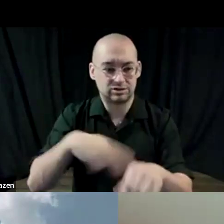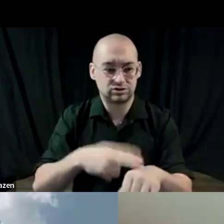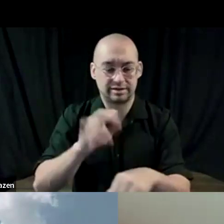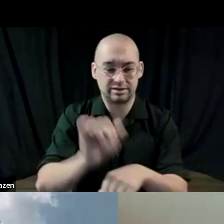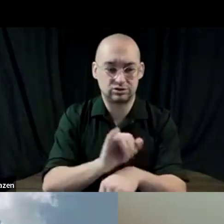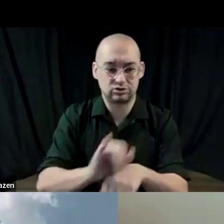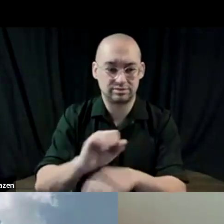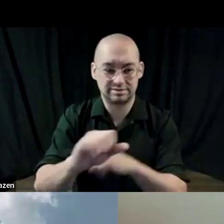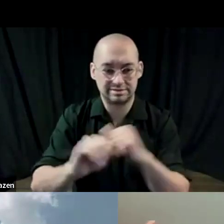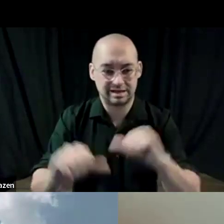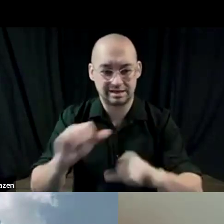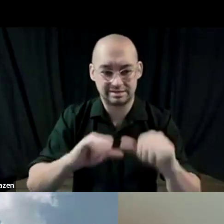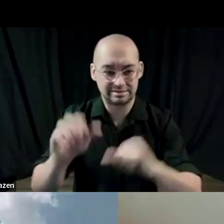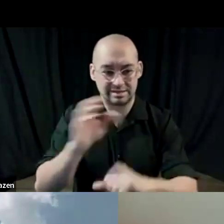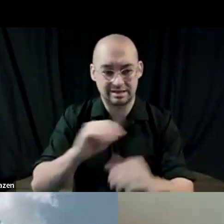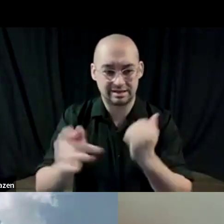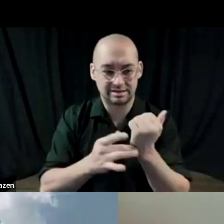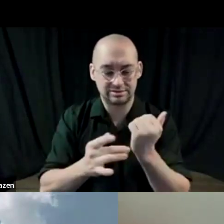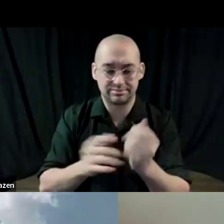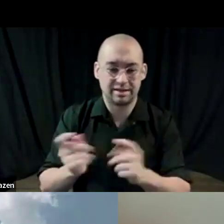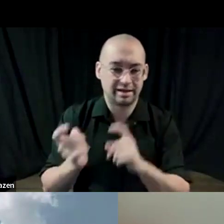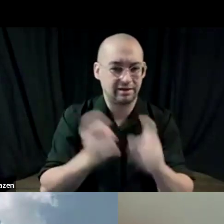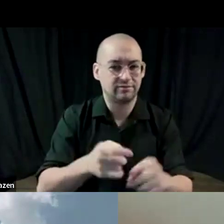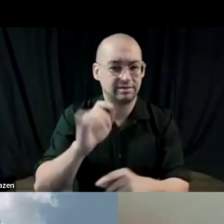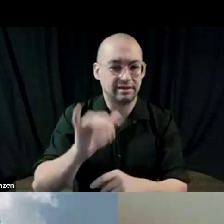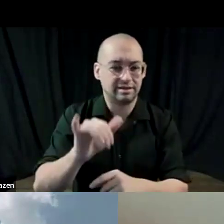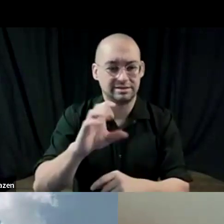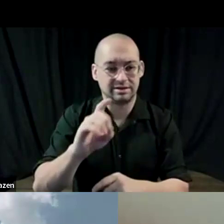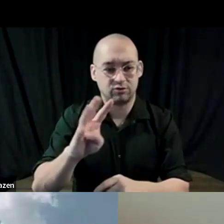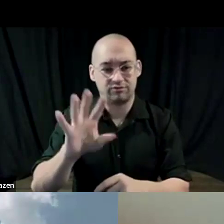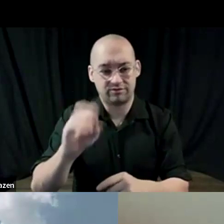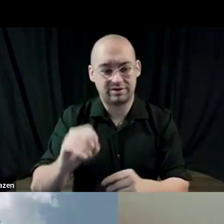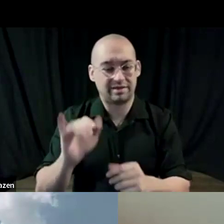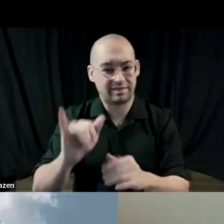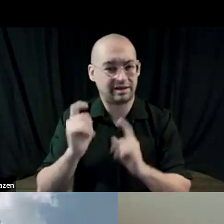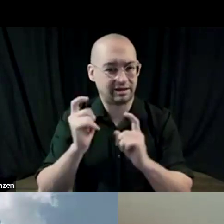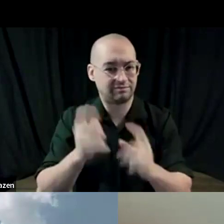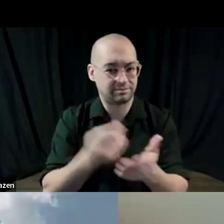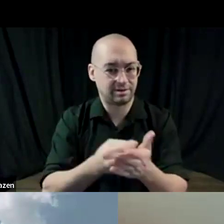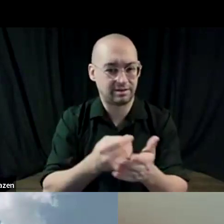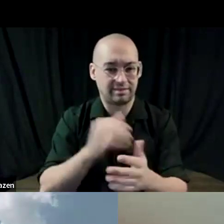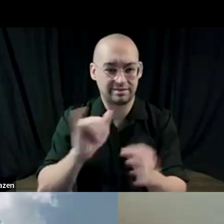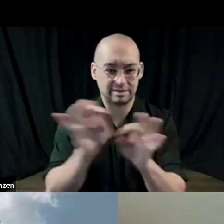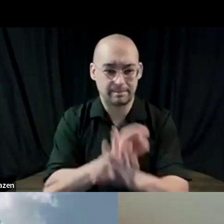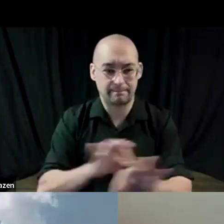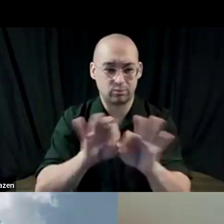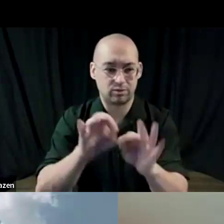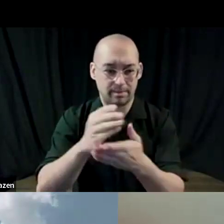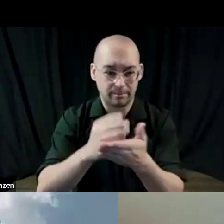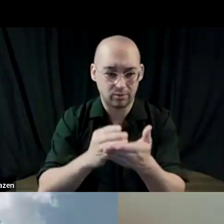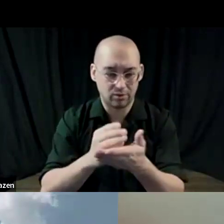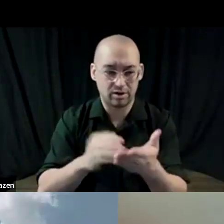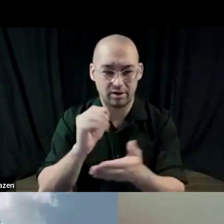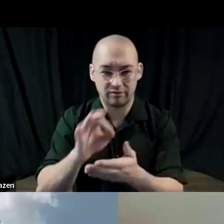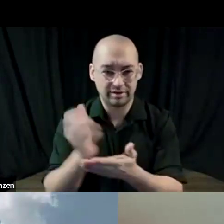responsible for issuing our CD 450, which obligates the funds, which is a crucial step to ensuring that we get the funding. We're not getting